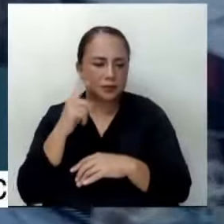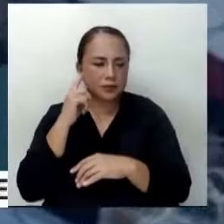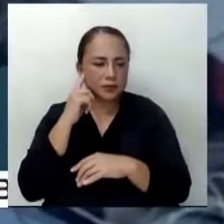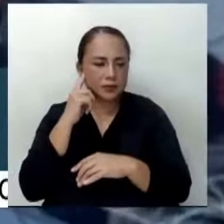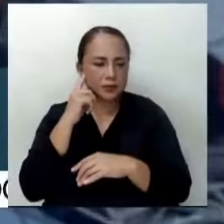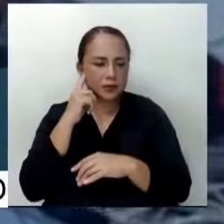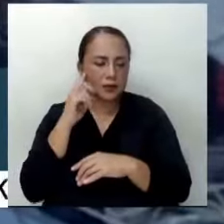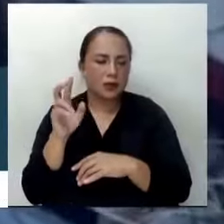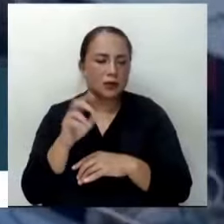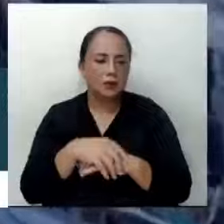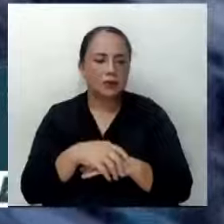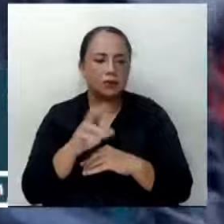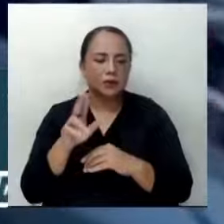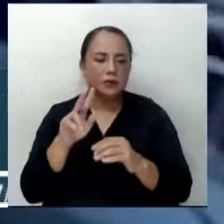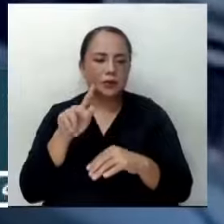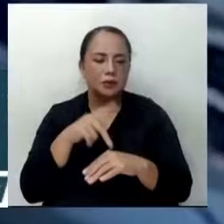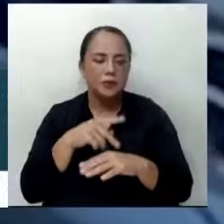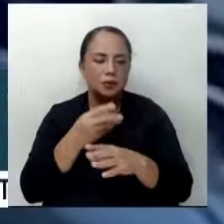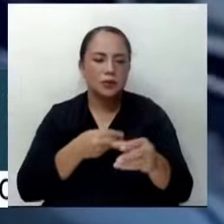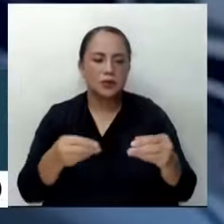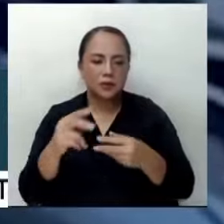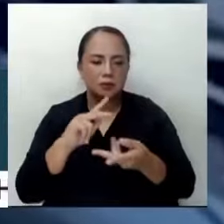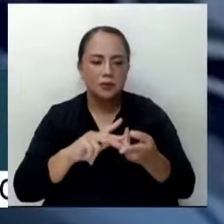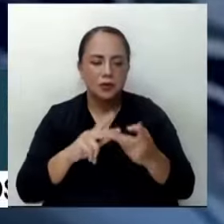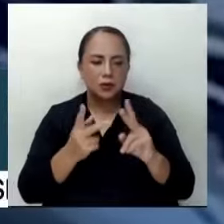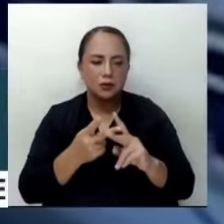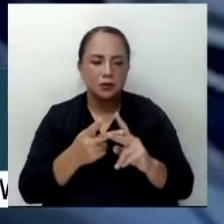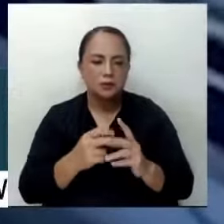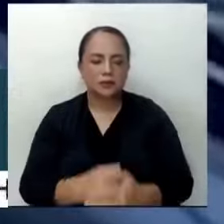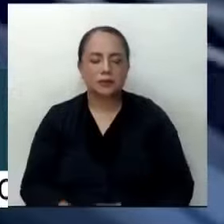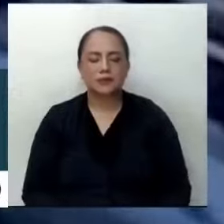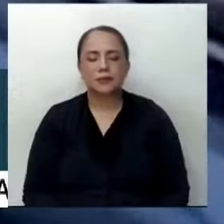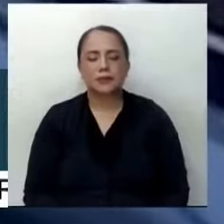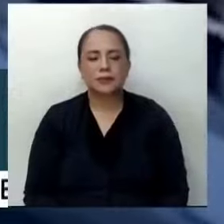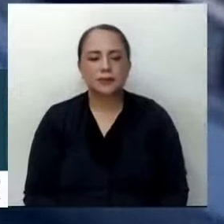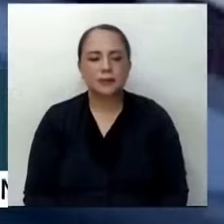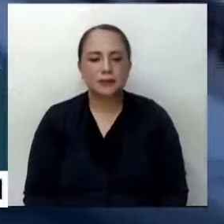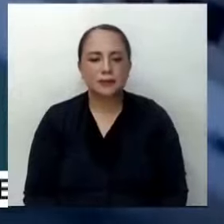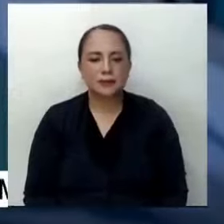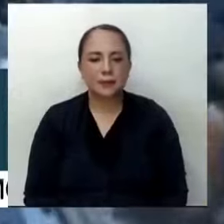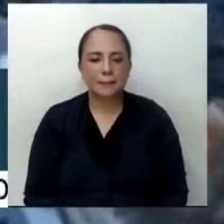Philippines as a trading partner, given its shaky economic recovery.